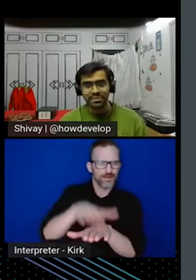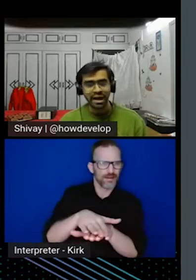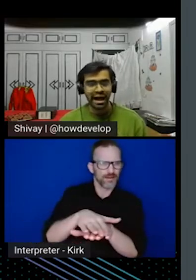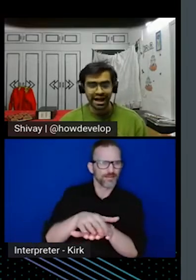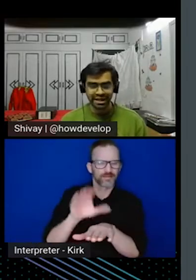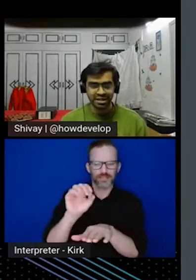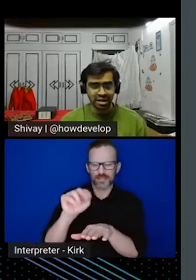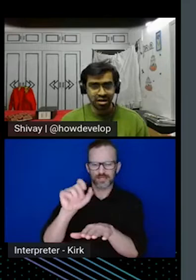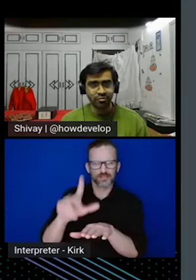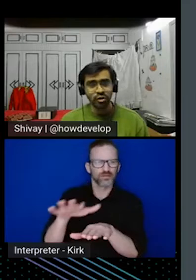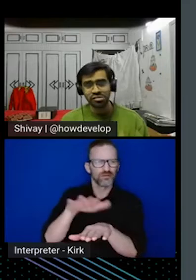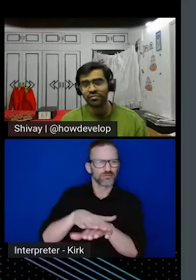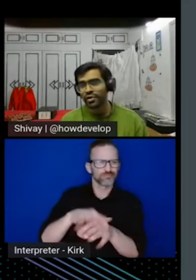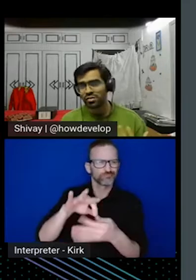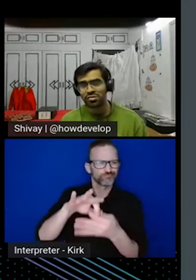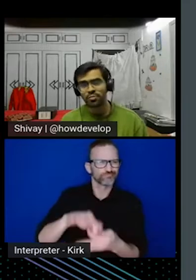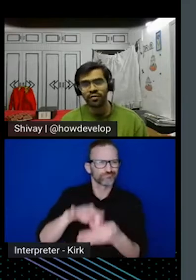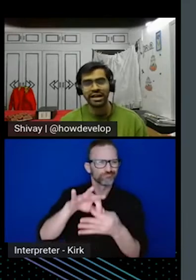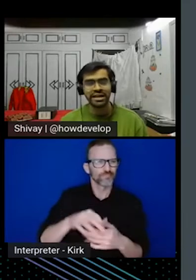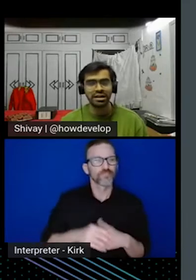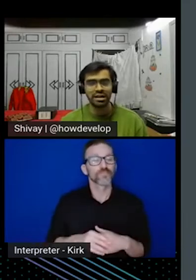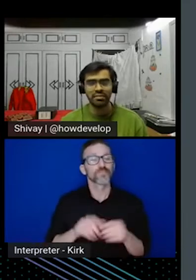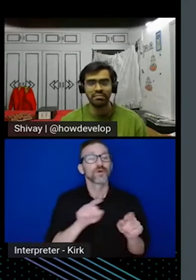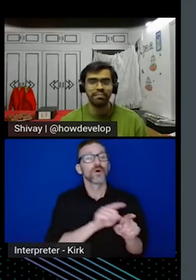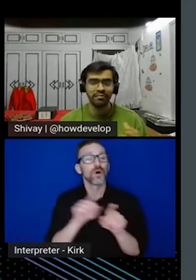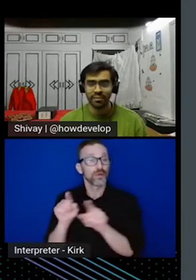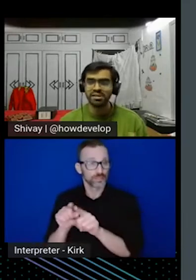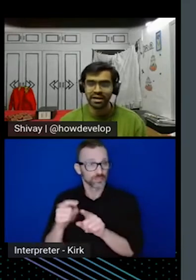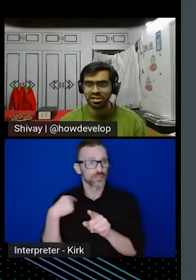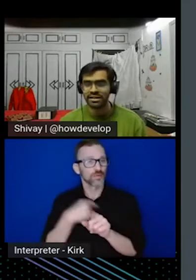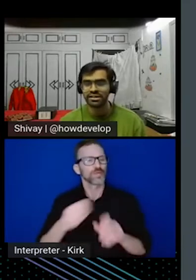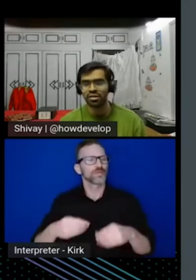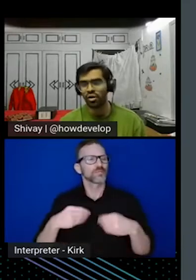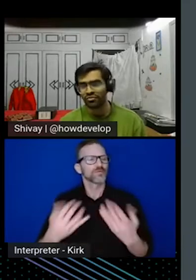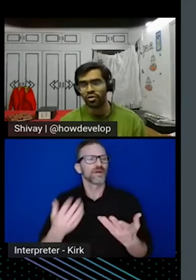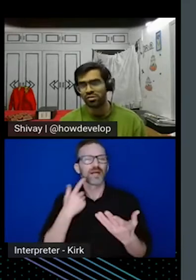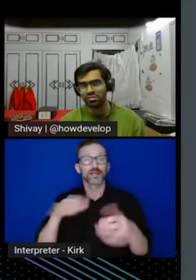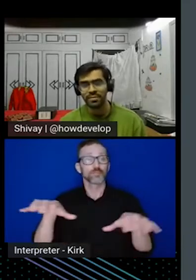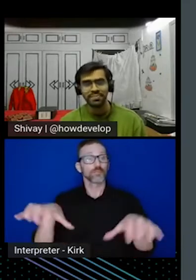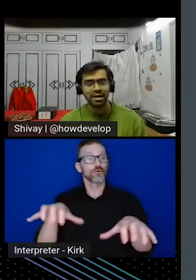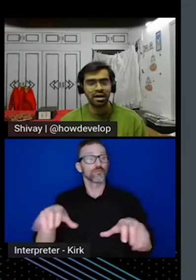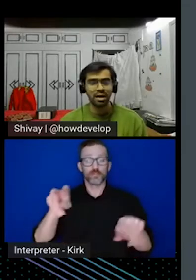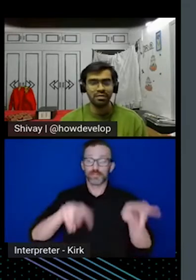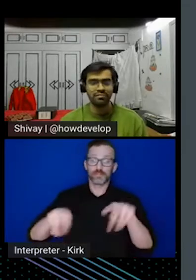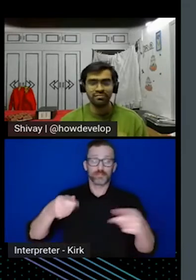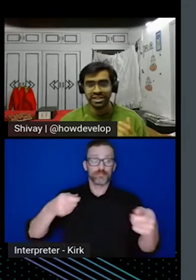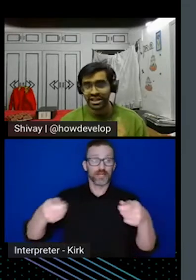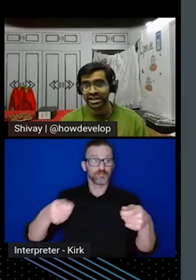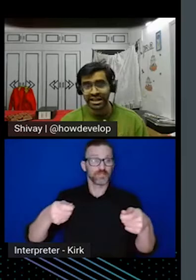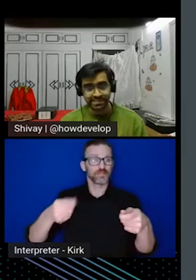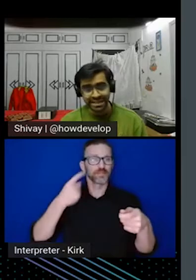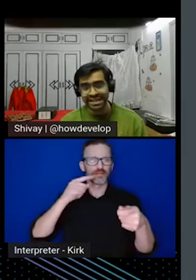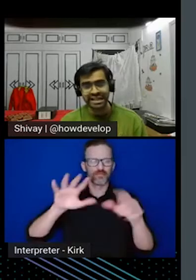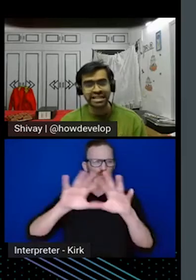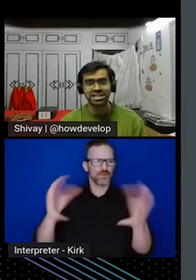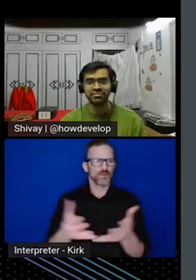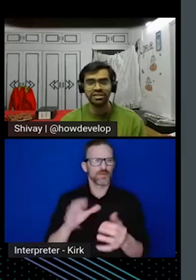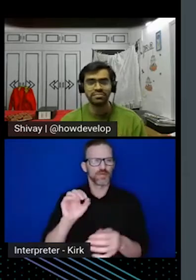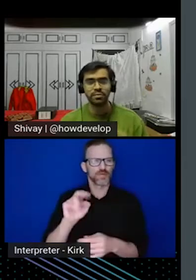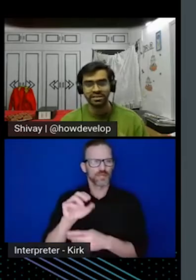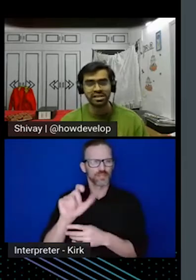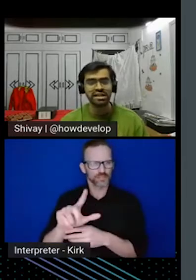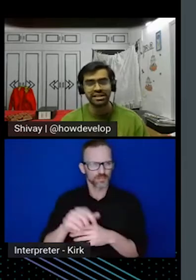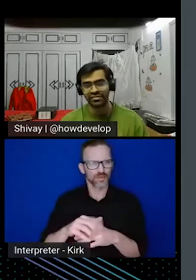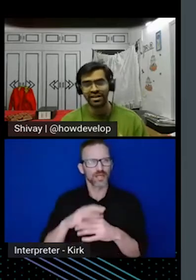console. And of course, we also provide performance management of console with inbuilt integration